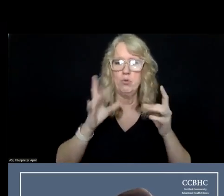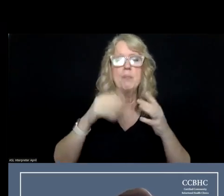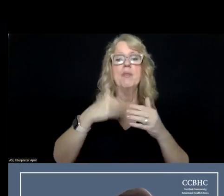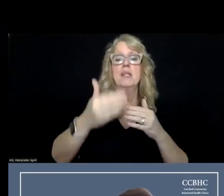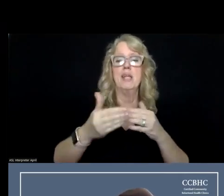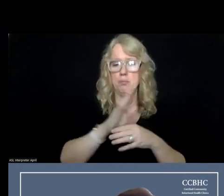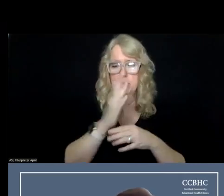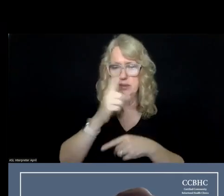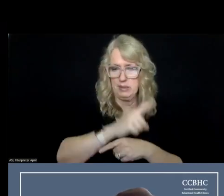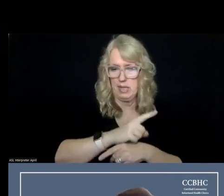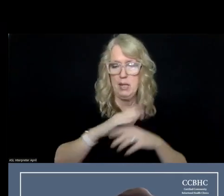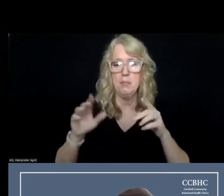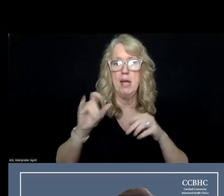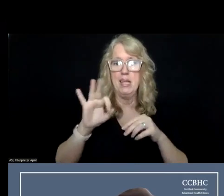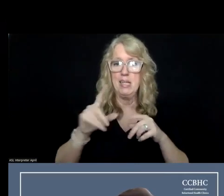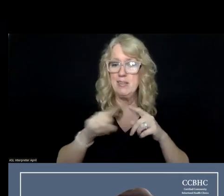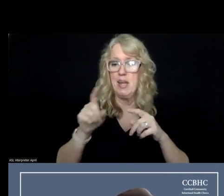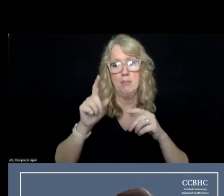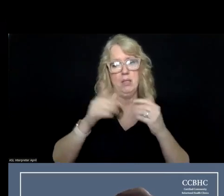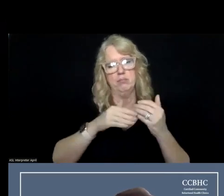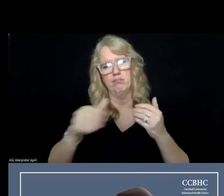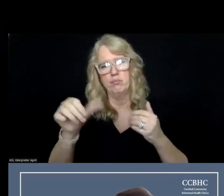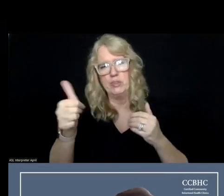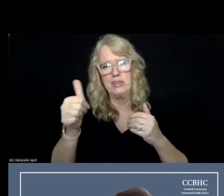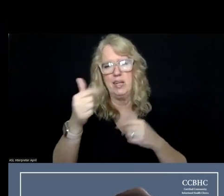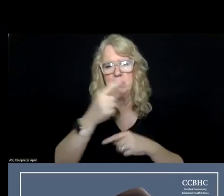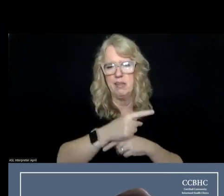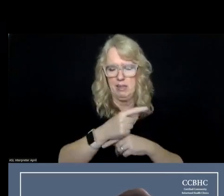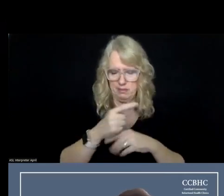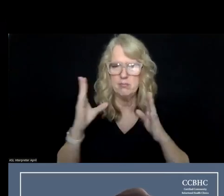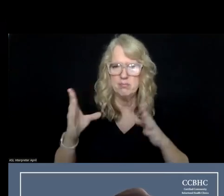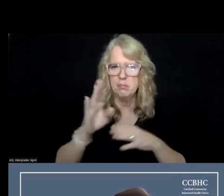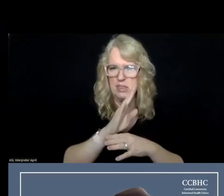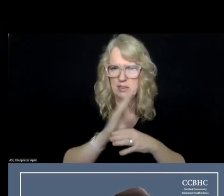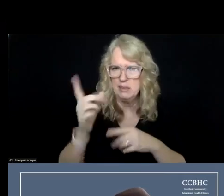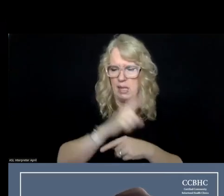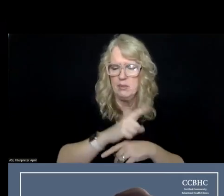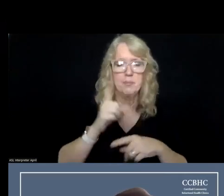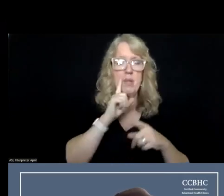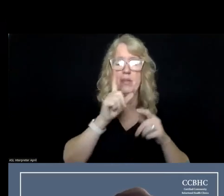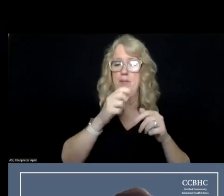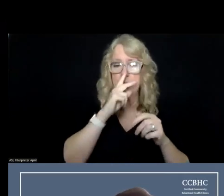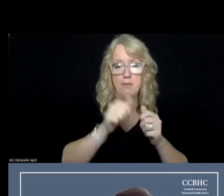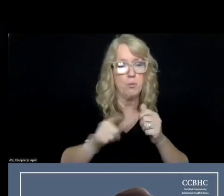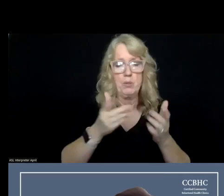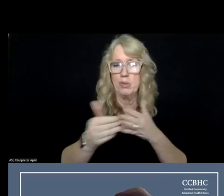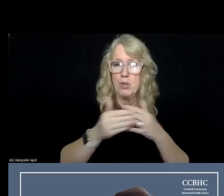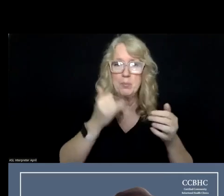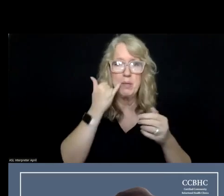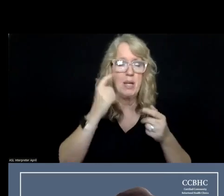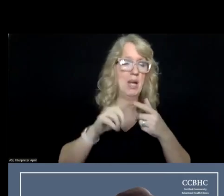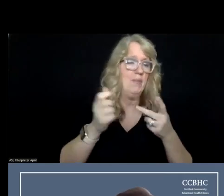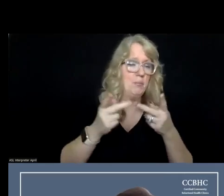for everybody else, they have to be seen in 10 business days. And they have to, again, see everybody regardless of their ability to pay or place of residence.